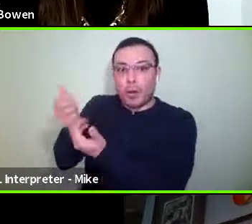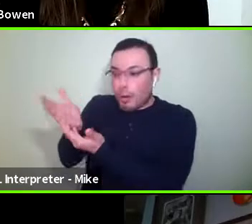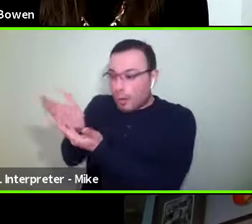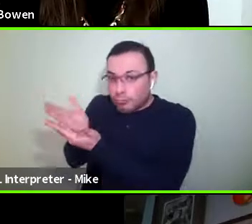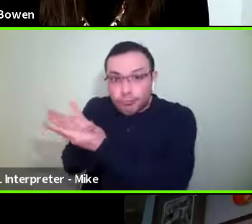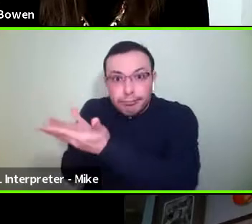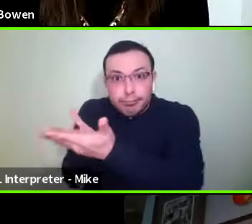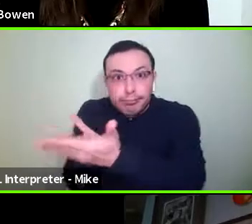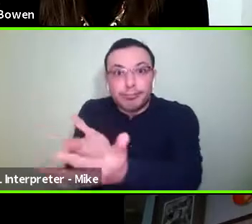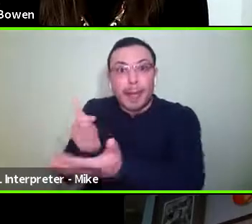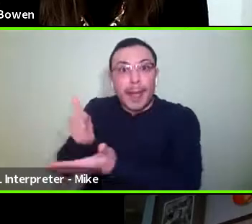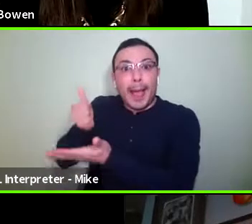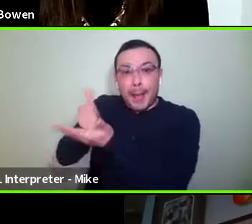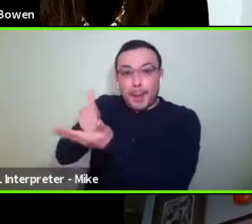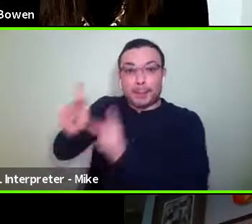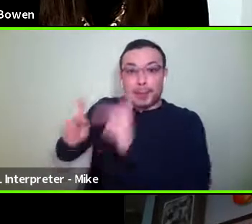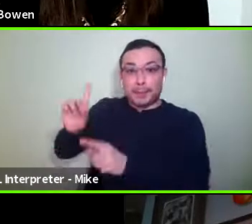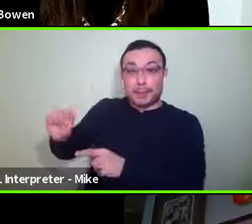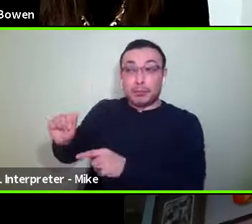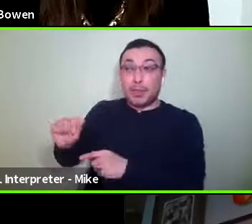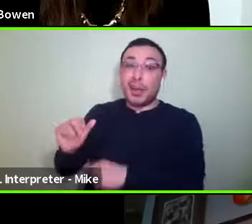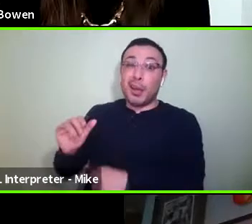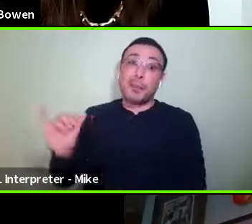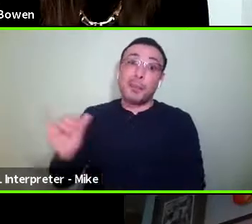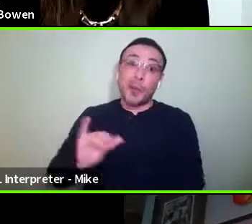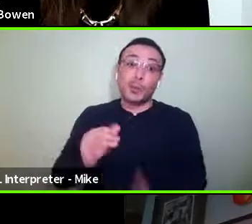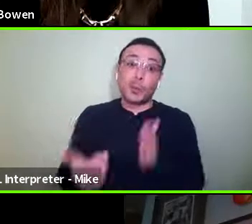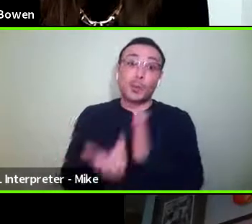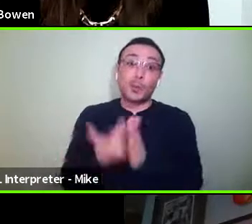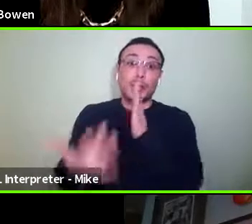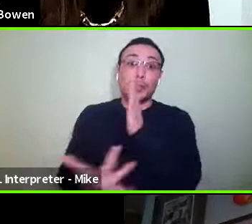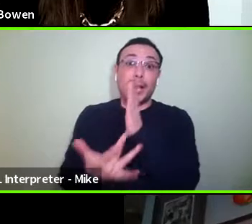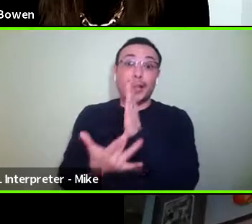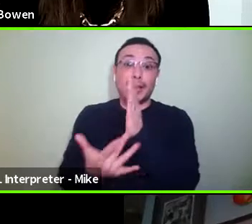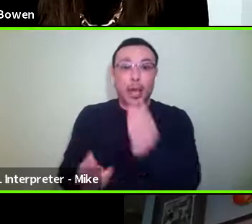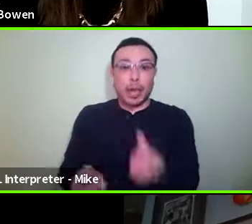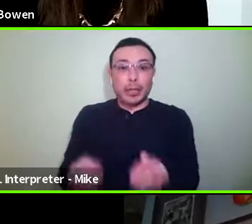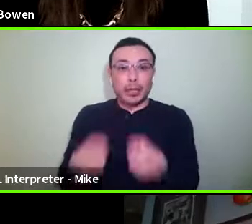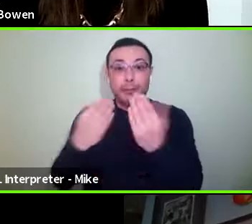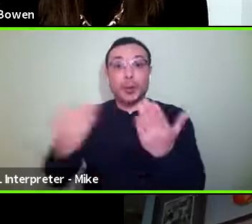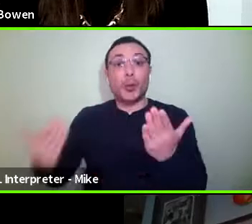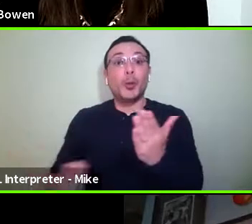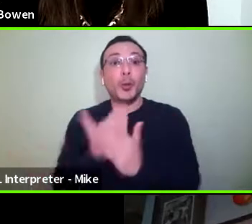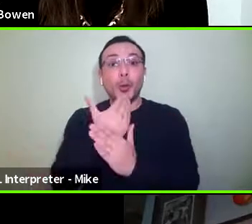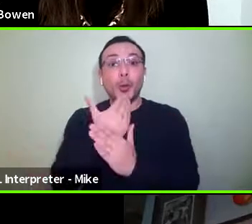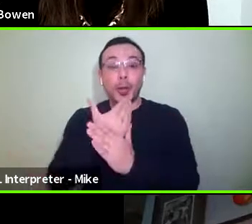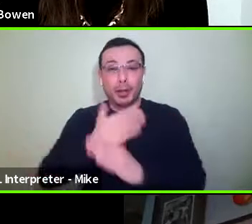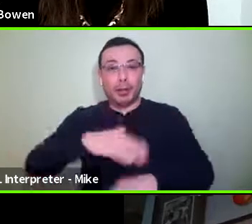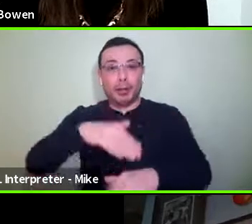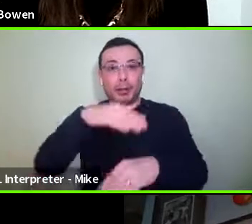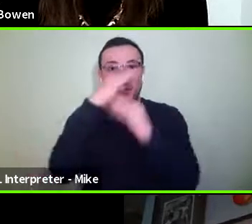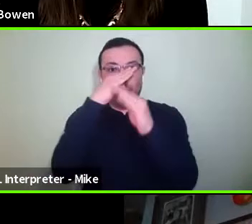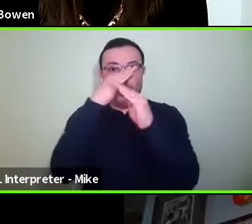barriers to access and participation for people with disabilities. And